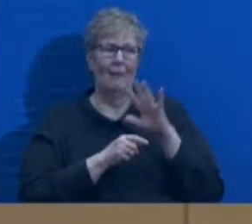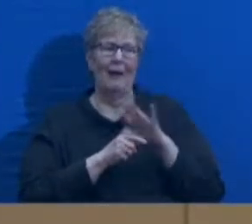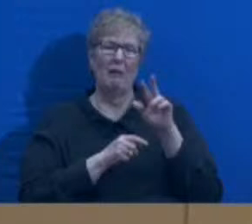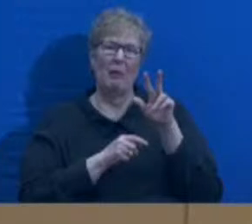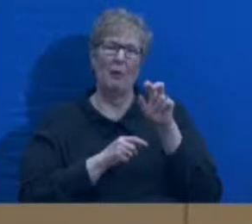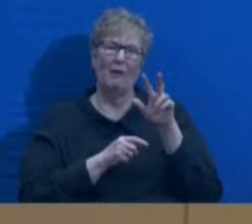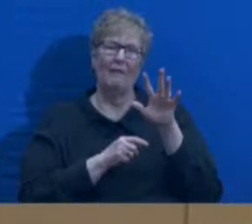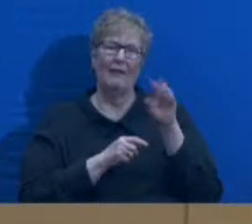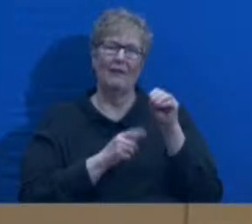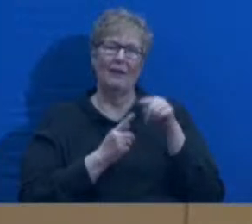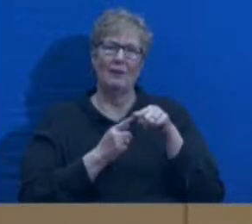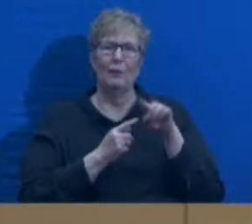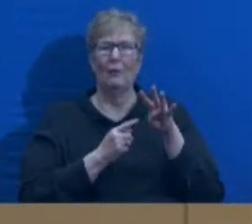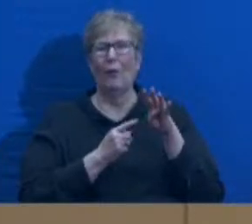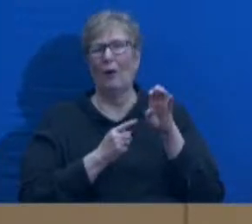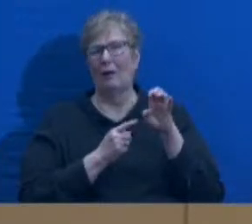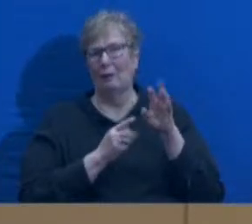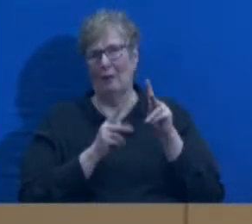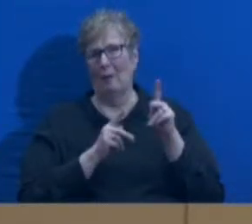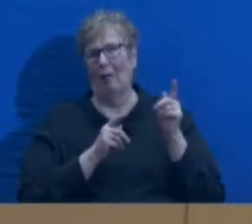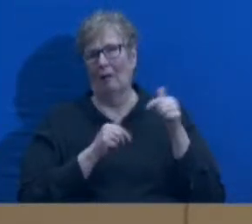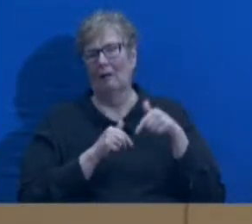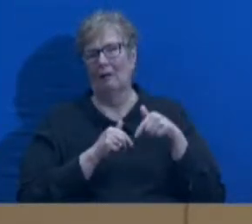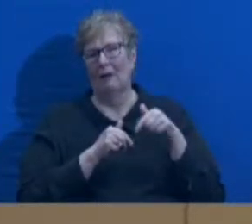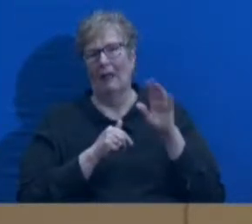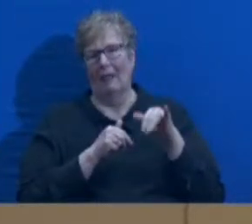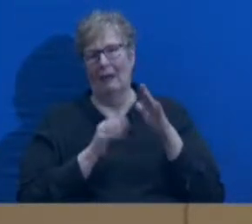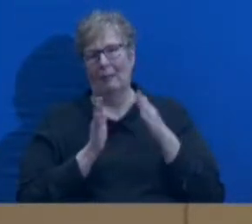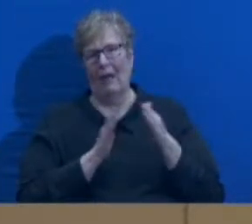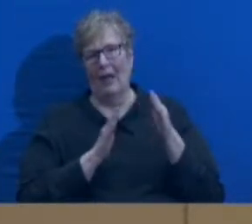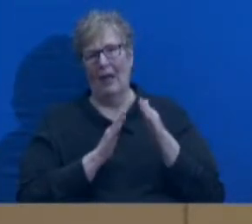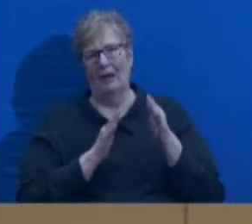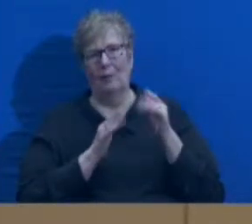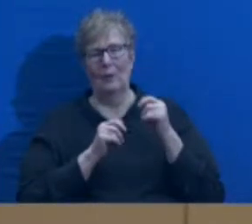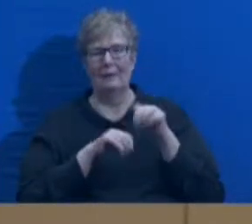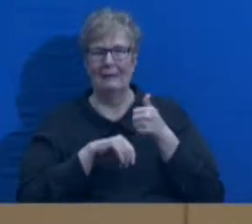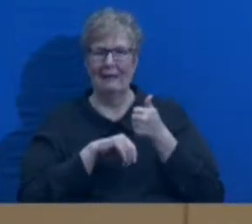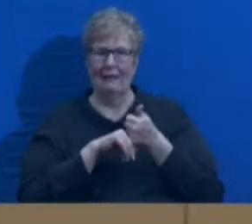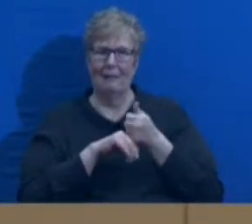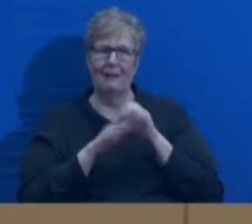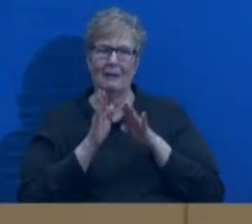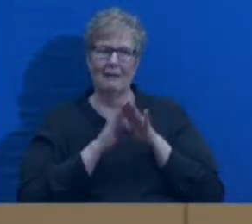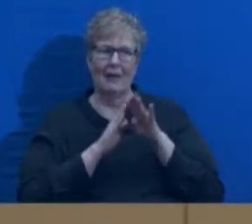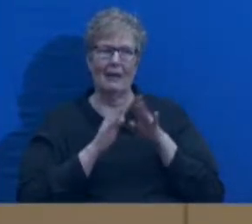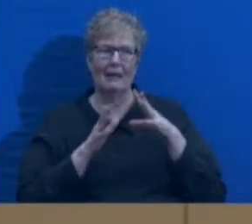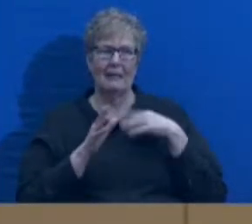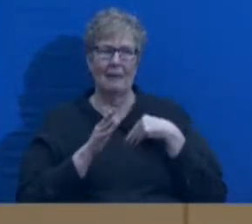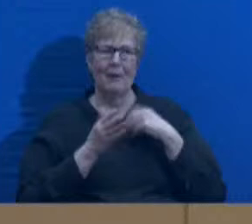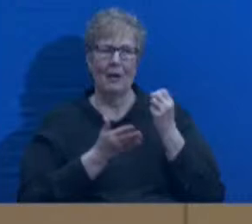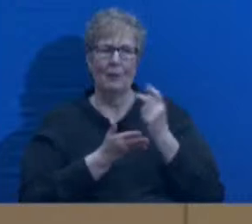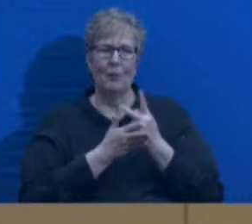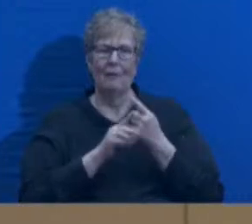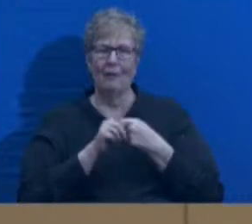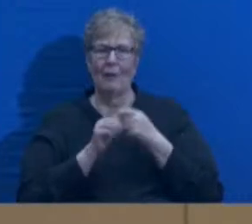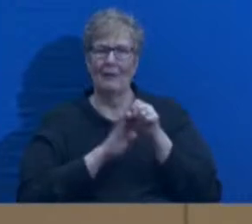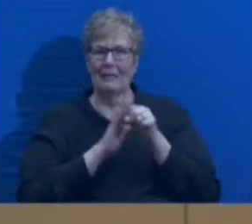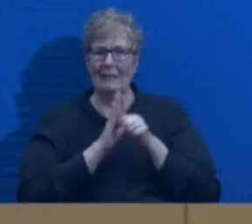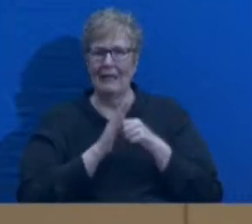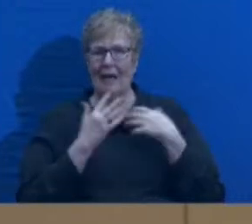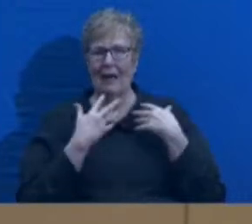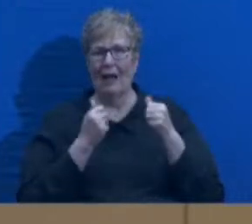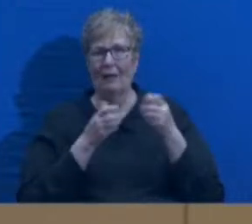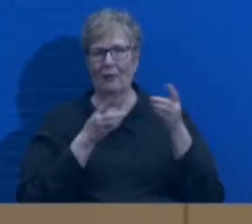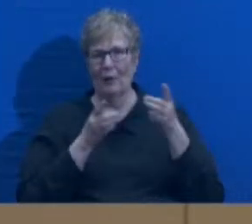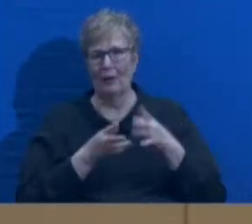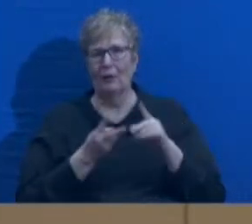to 400 attendees. That plan was developed, accepted, and approved by the state health director, the